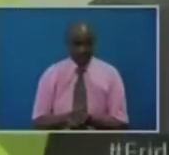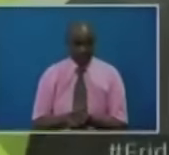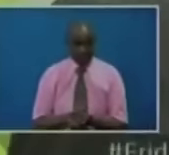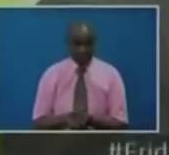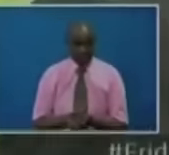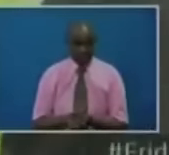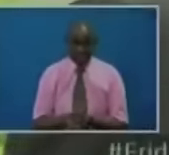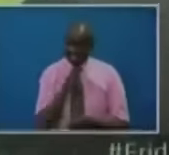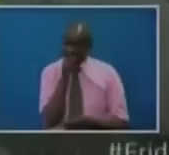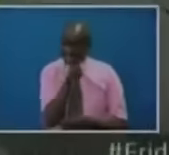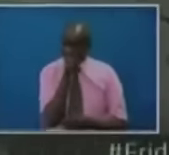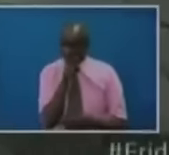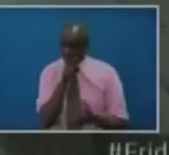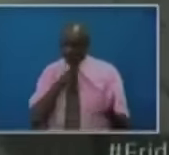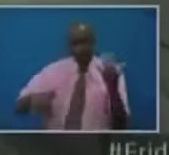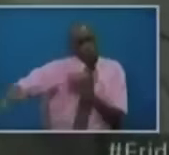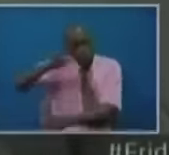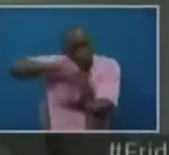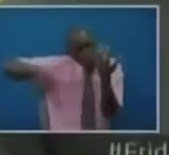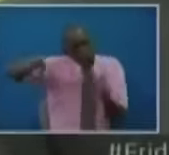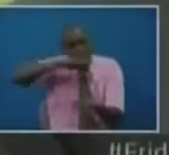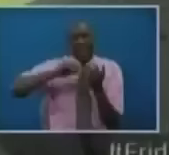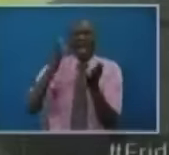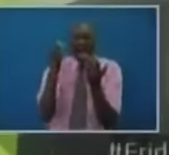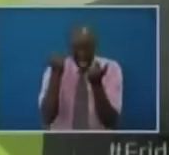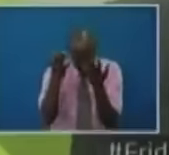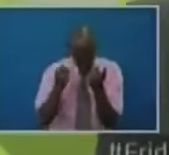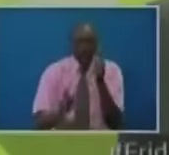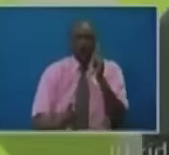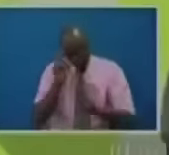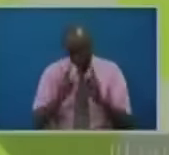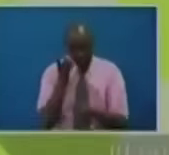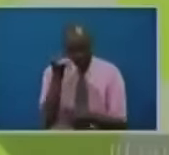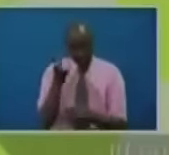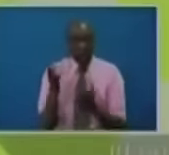Hii sasa ni tsunami ambayo inakuja.